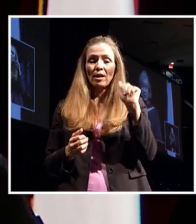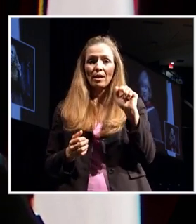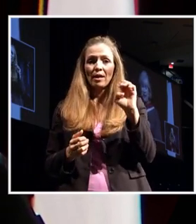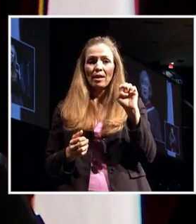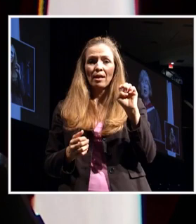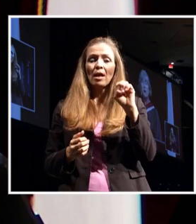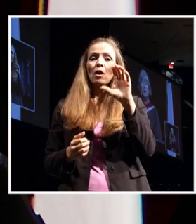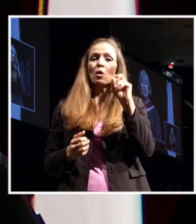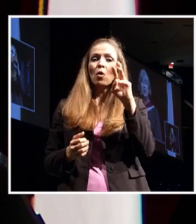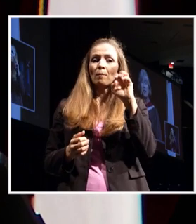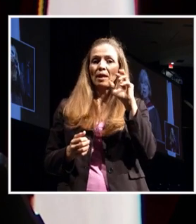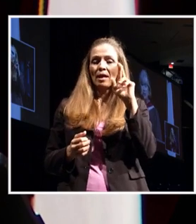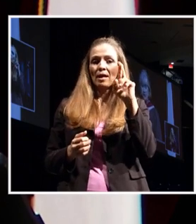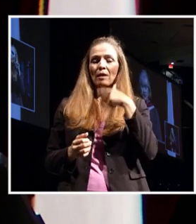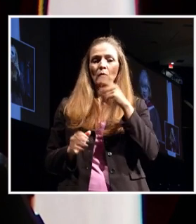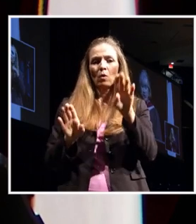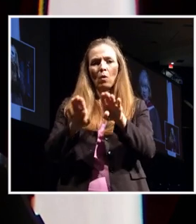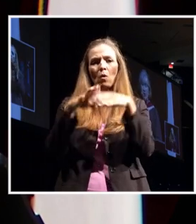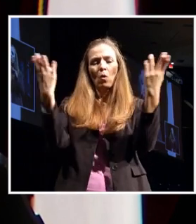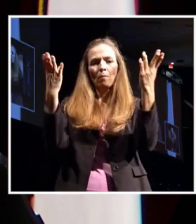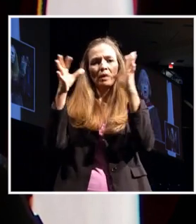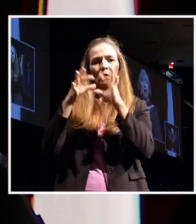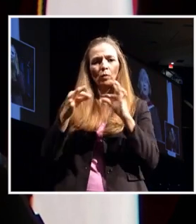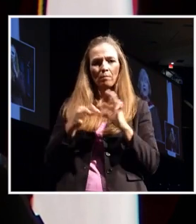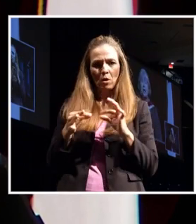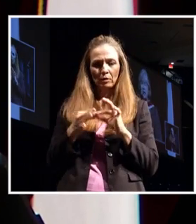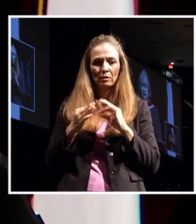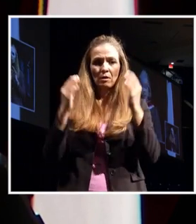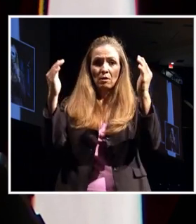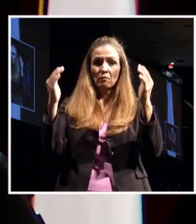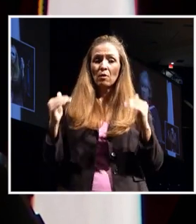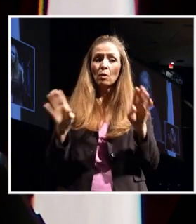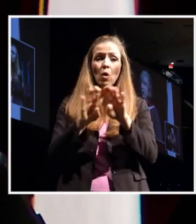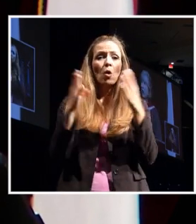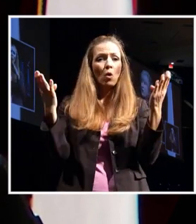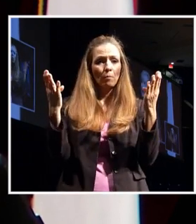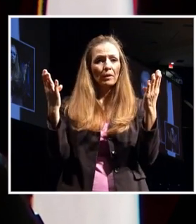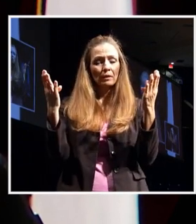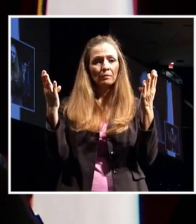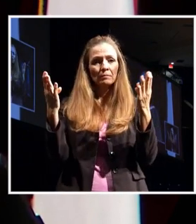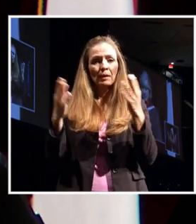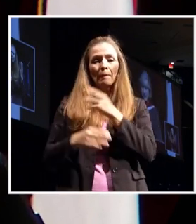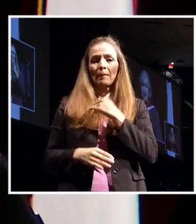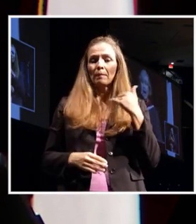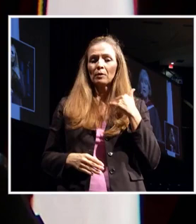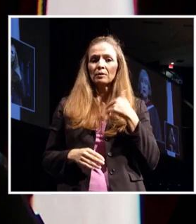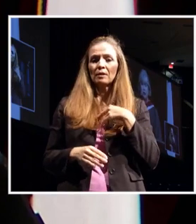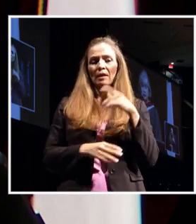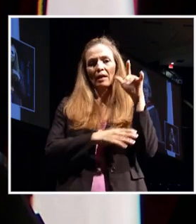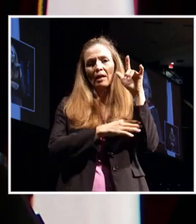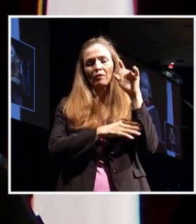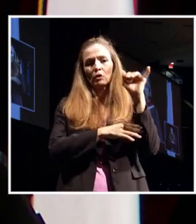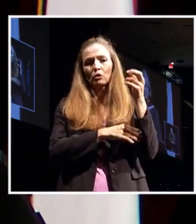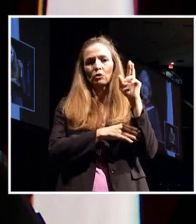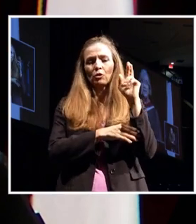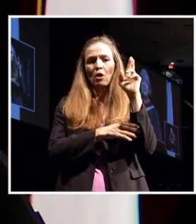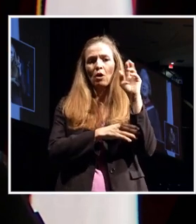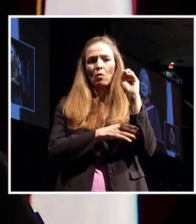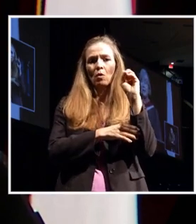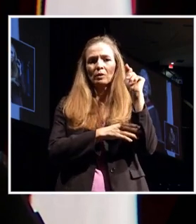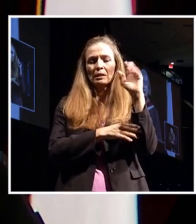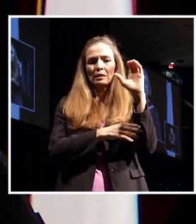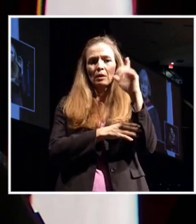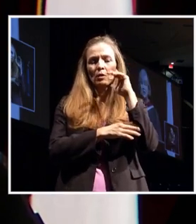Carolyn Cormier will lead us in opening remarks. Following the opening remarks, members of the Air Force Junior